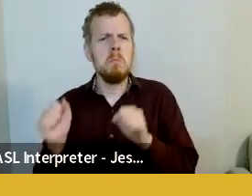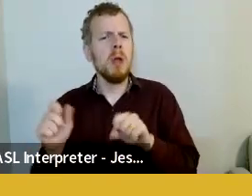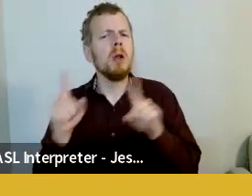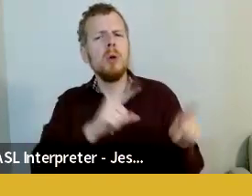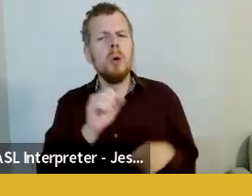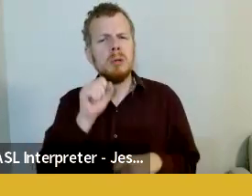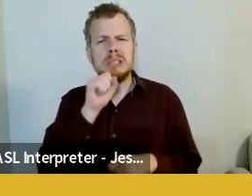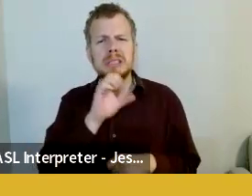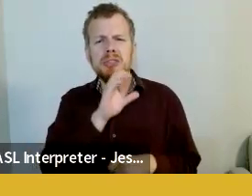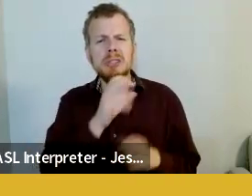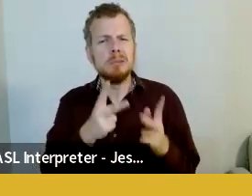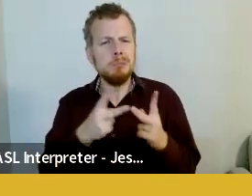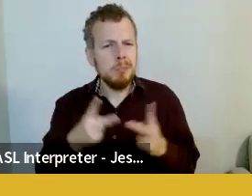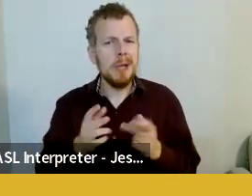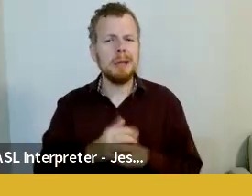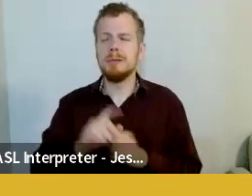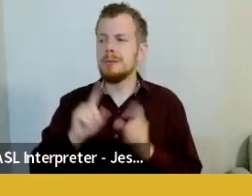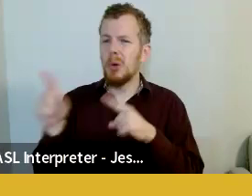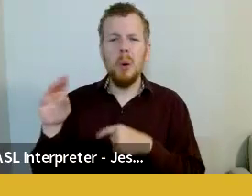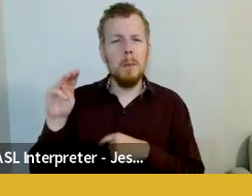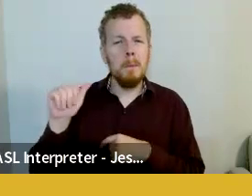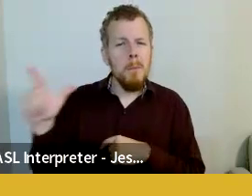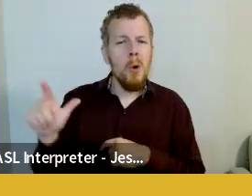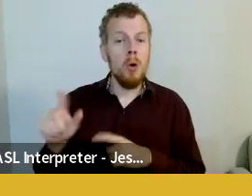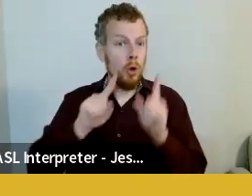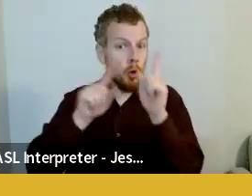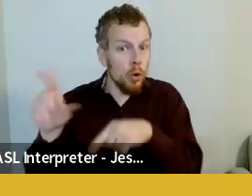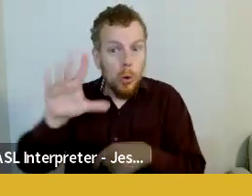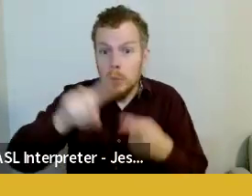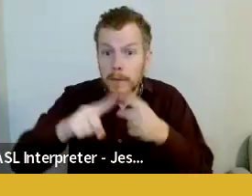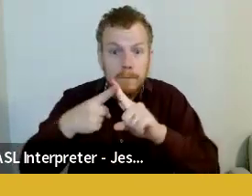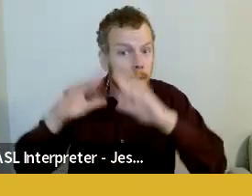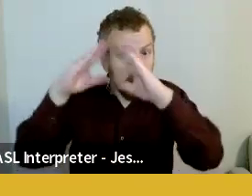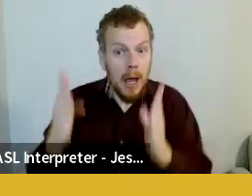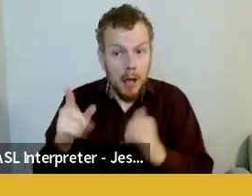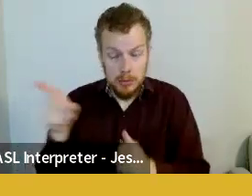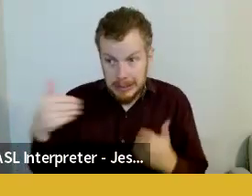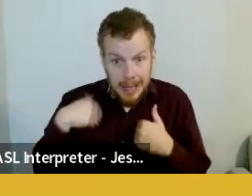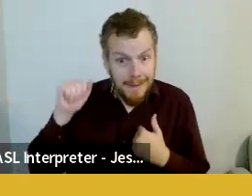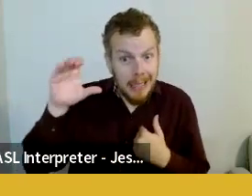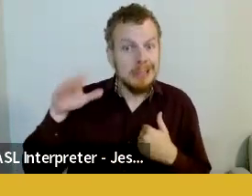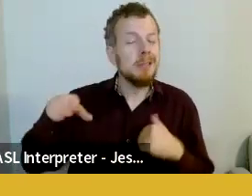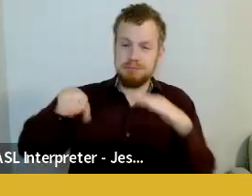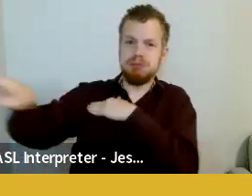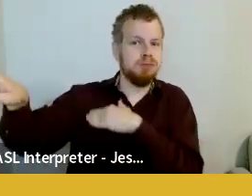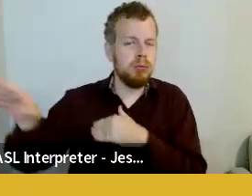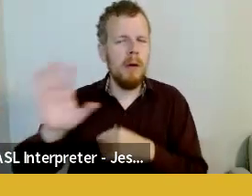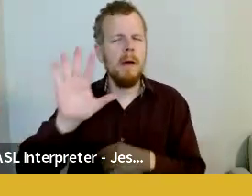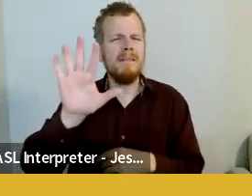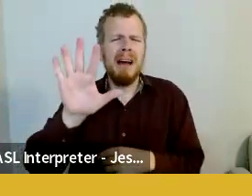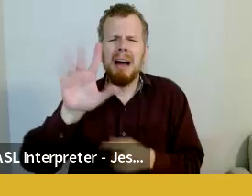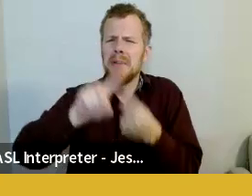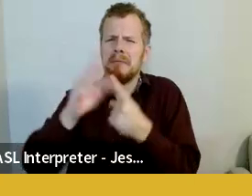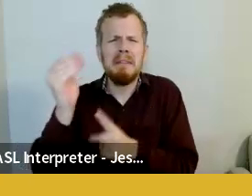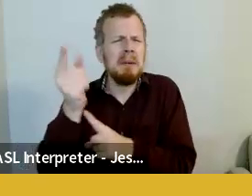centers, shopping mall, or even a friend's home who has AC, even if it's for 5 to 10, 15